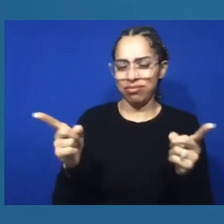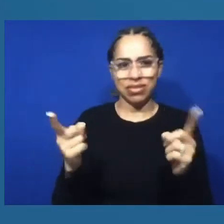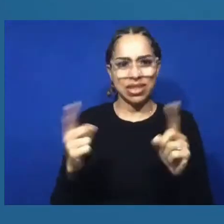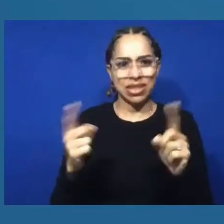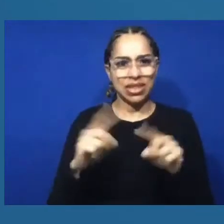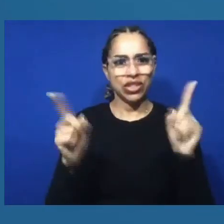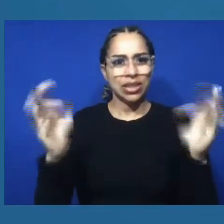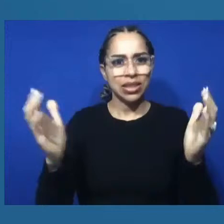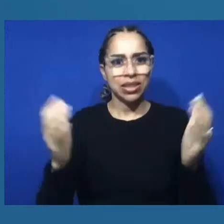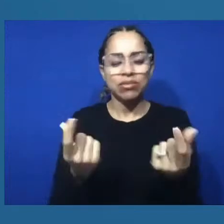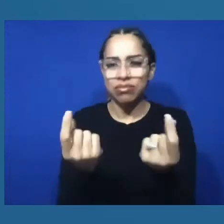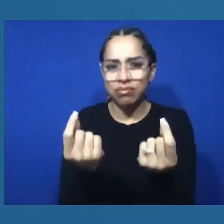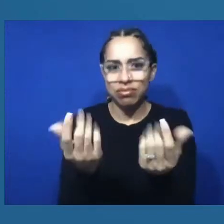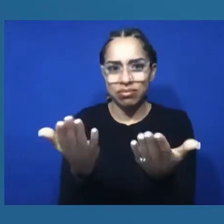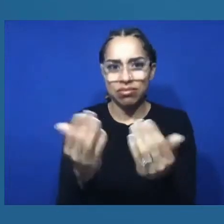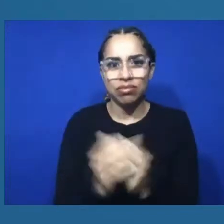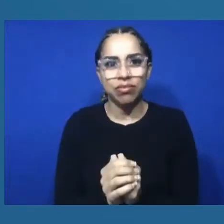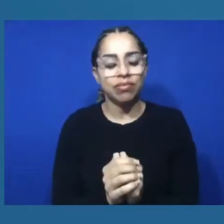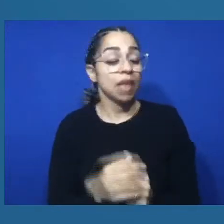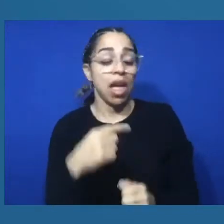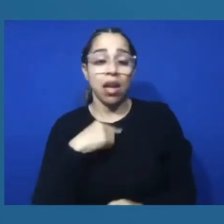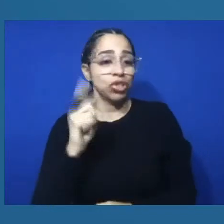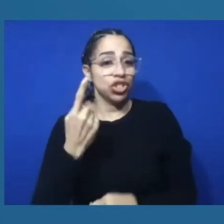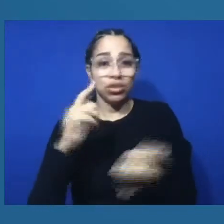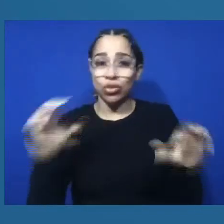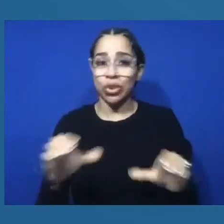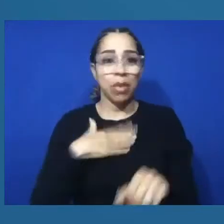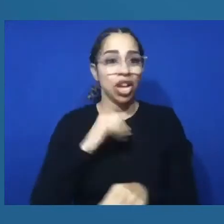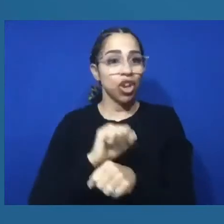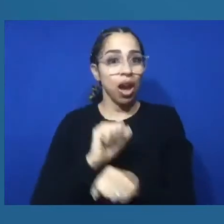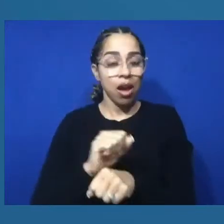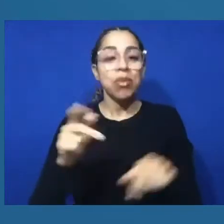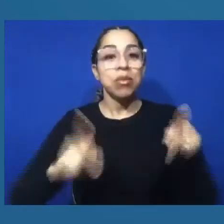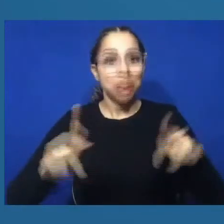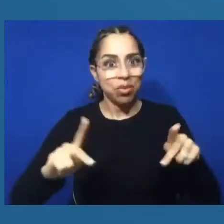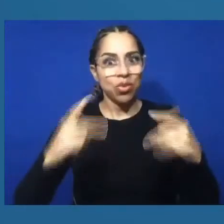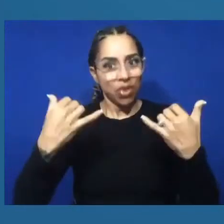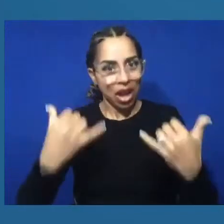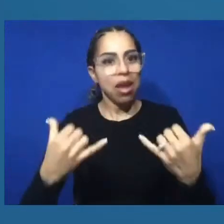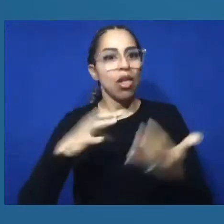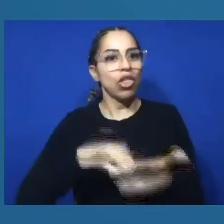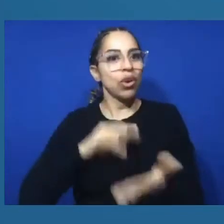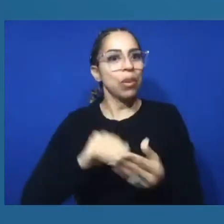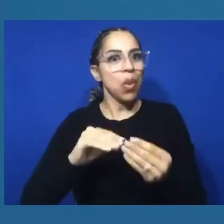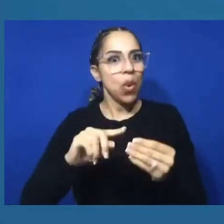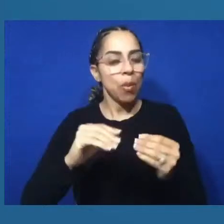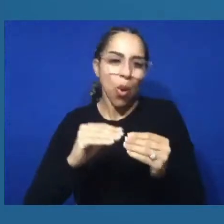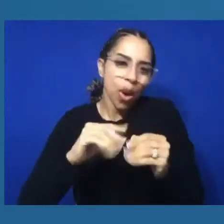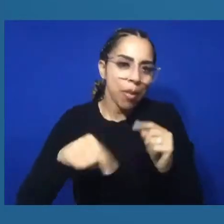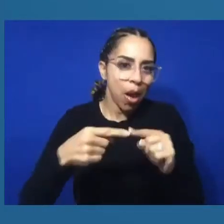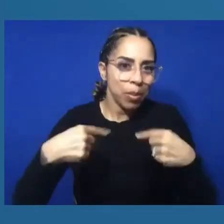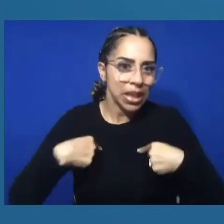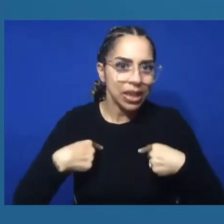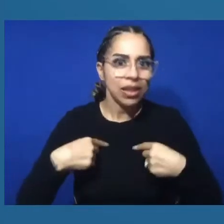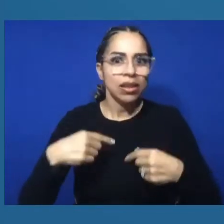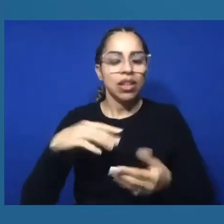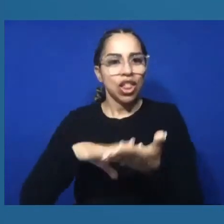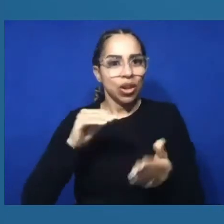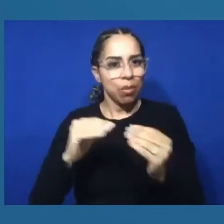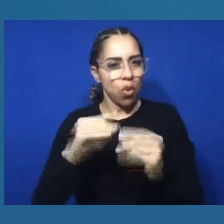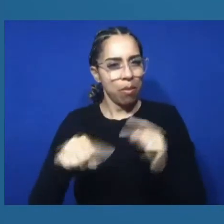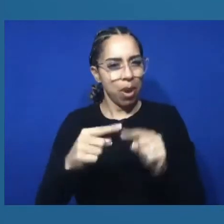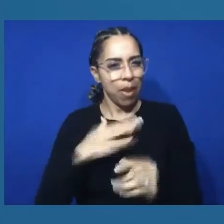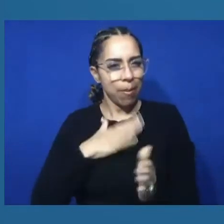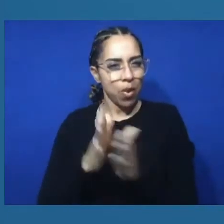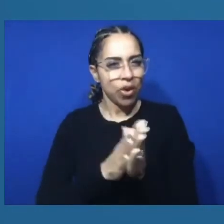people heard more of who I am, and I've heard that a lot, people don't know really who I am, what drives me, what my motivation is. That has been